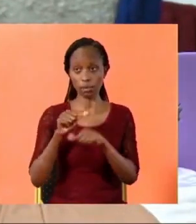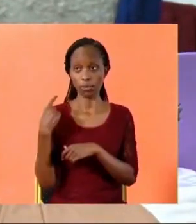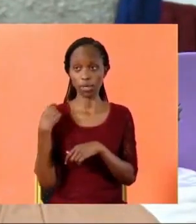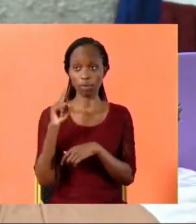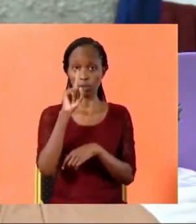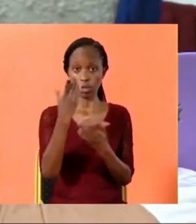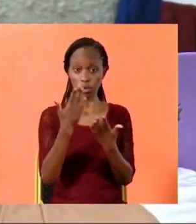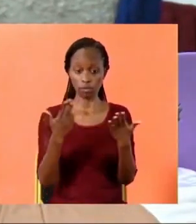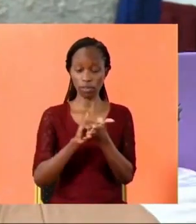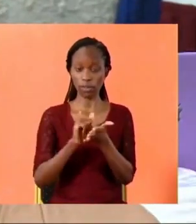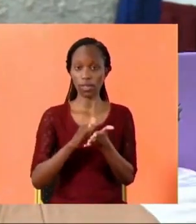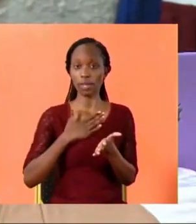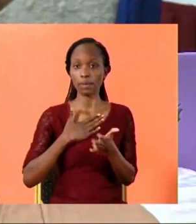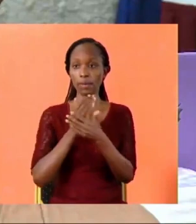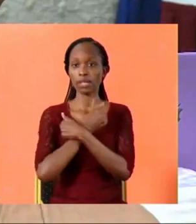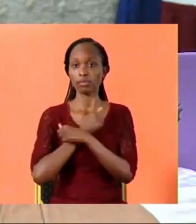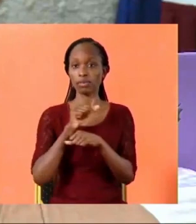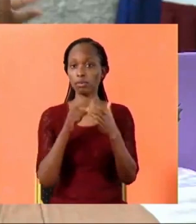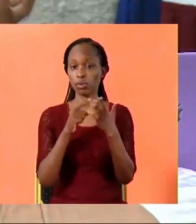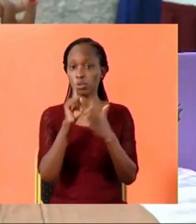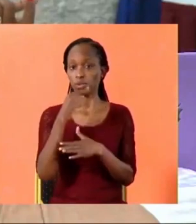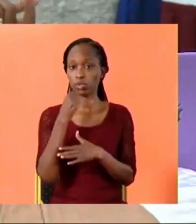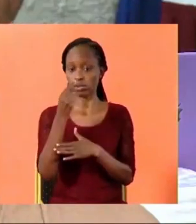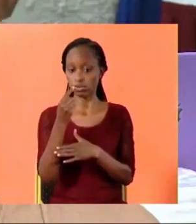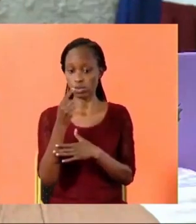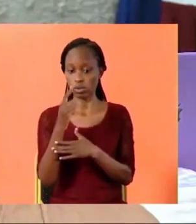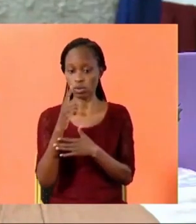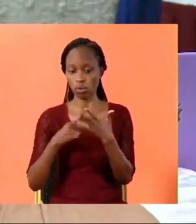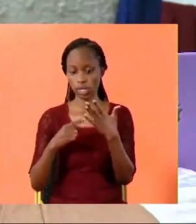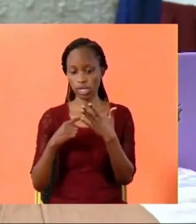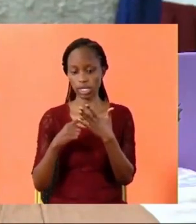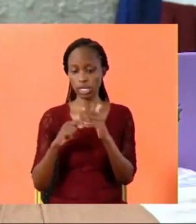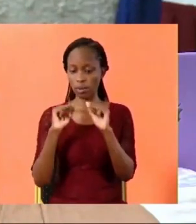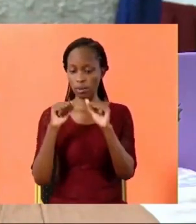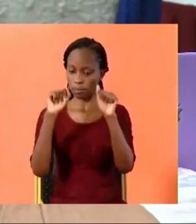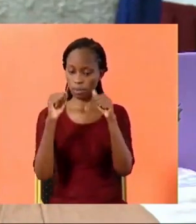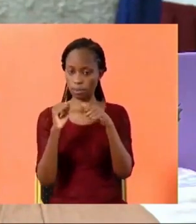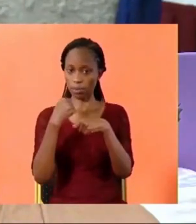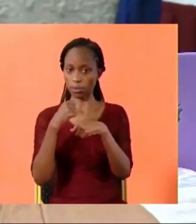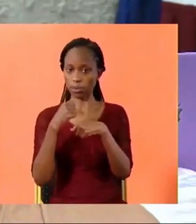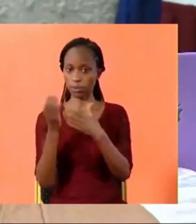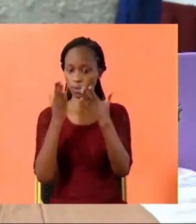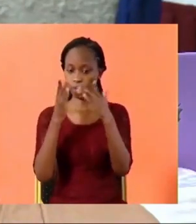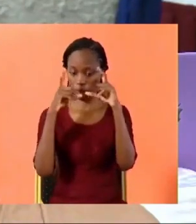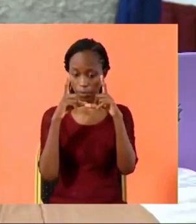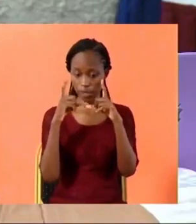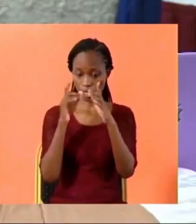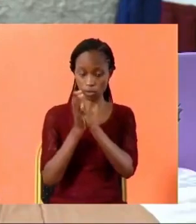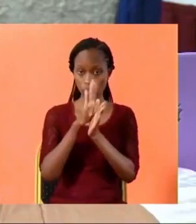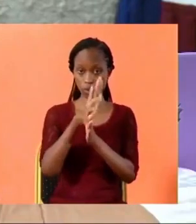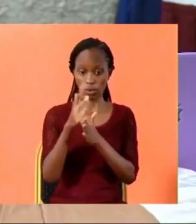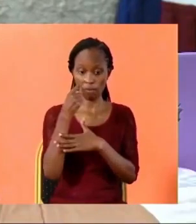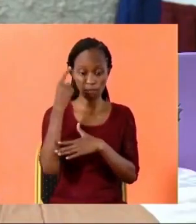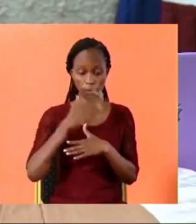things that I really liked about what you said was visualizing the story. And for me, the approach that I